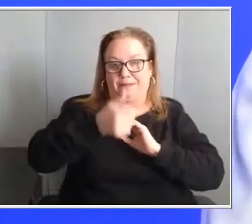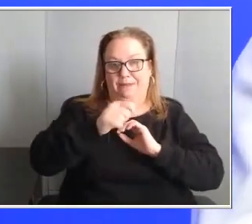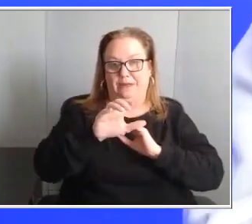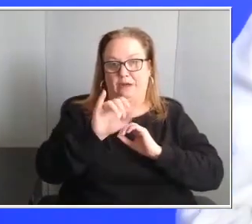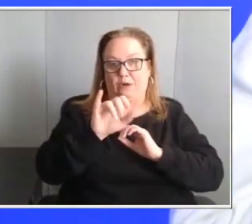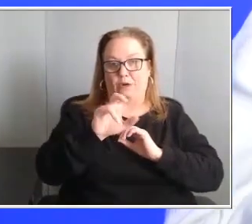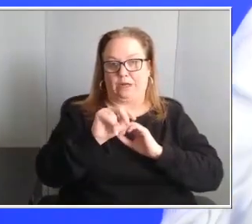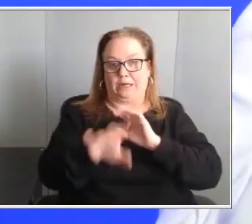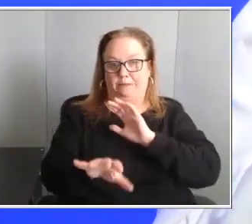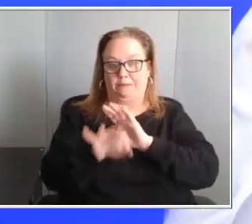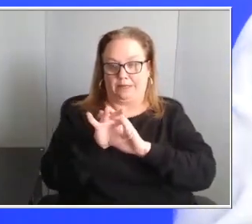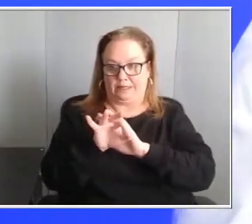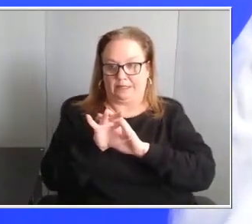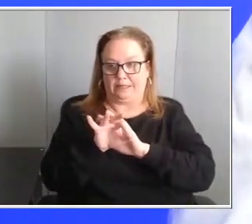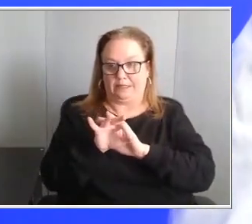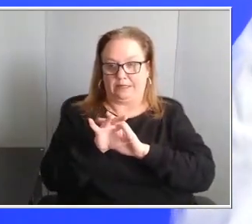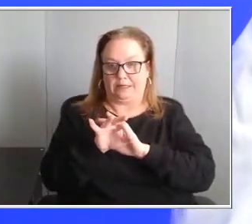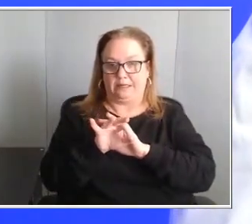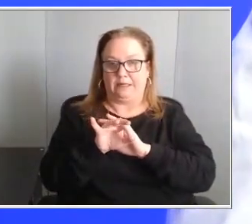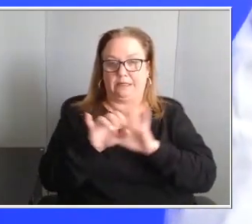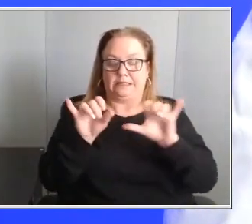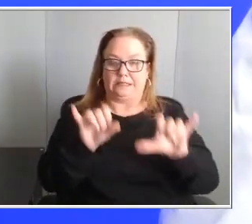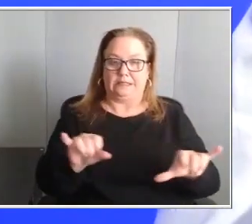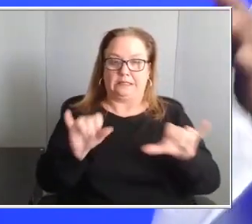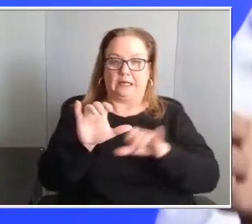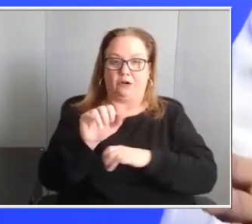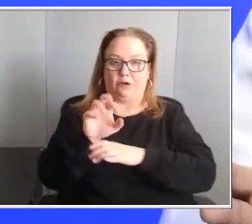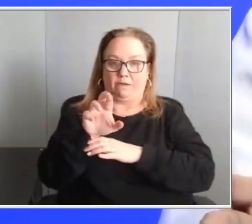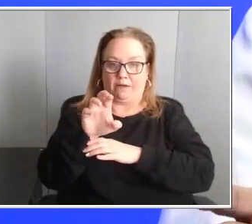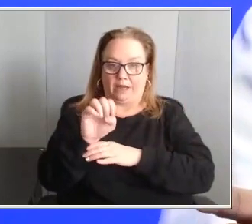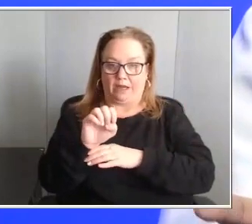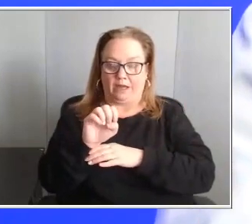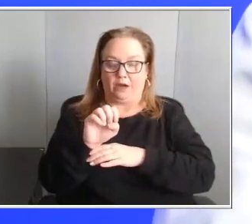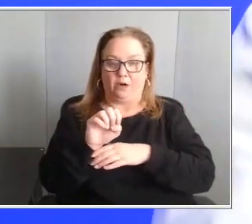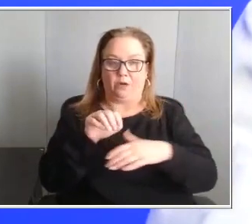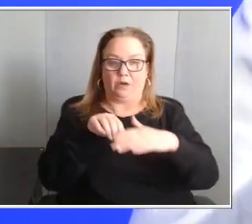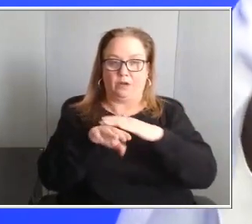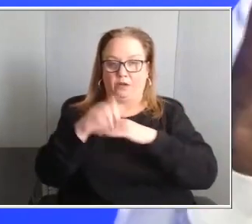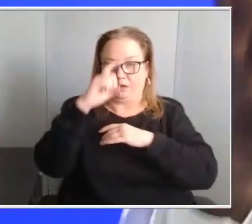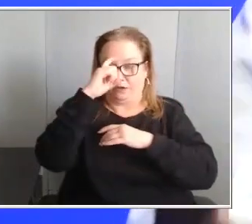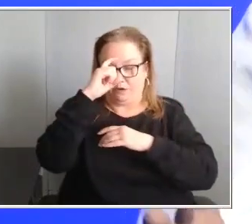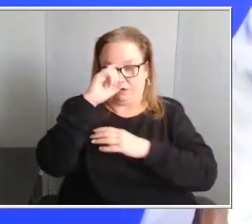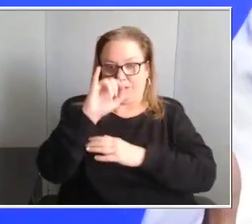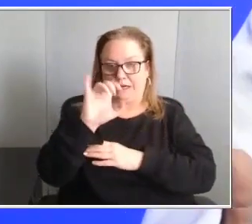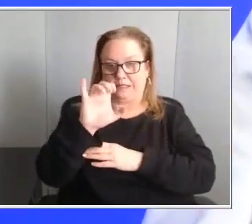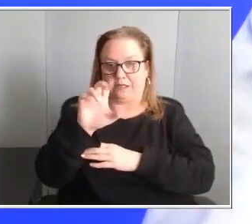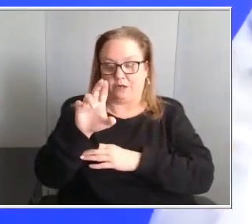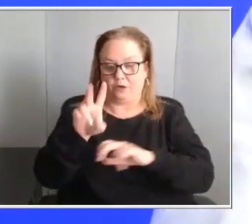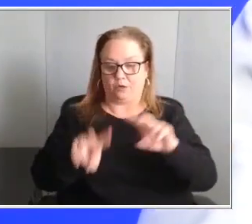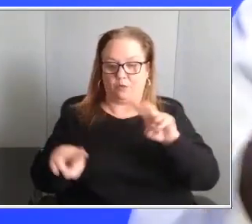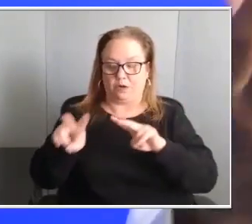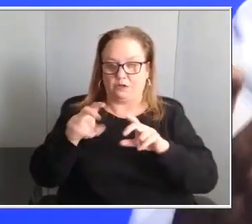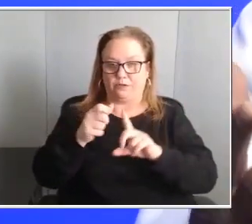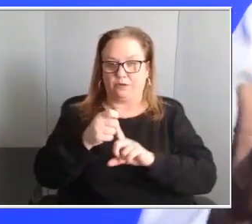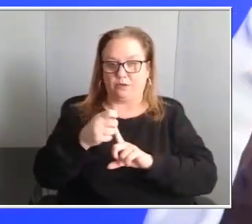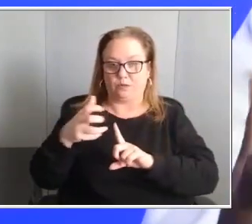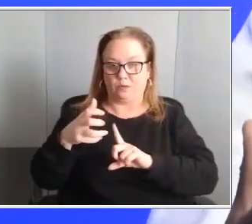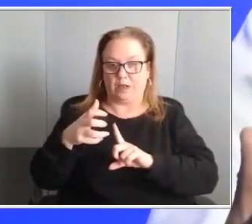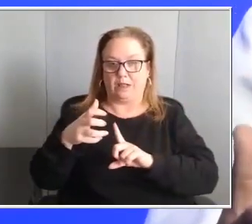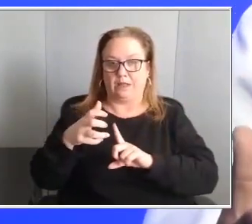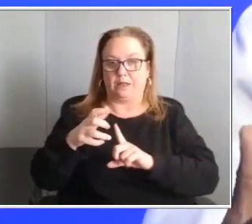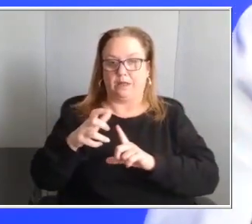get randomized to standard of care medical management, where we admit them to the neuro ICU, watch for brain swelling, hopefully they don't